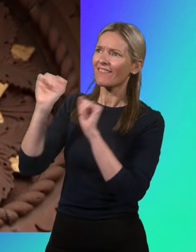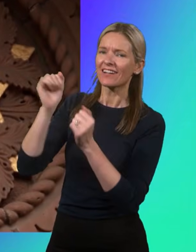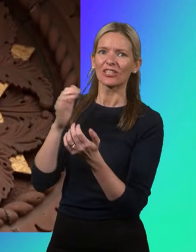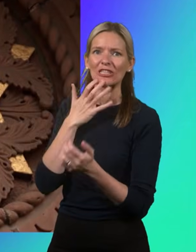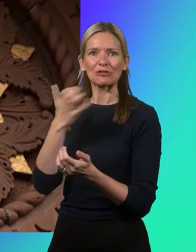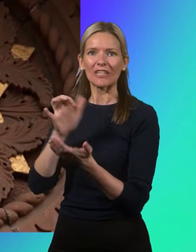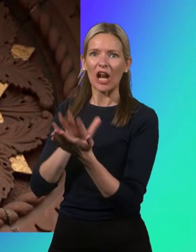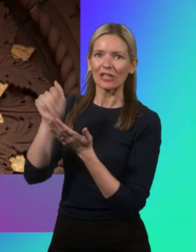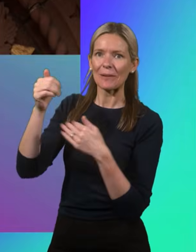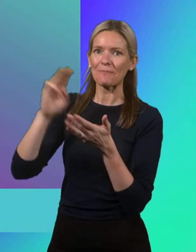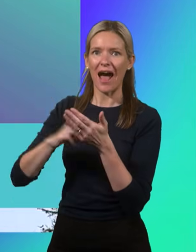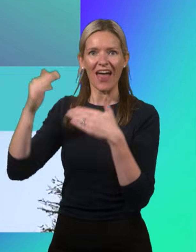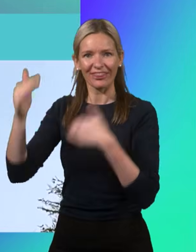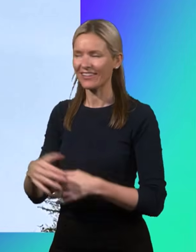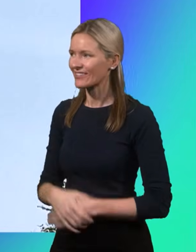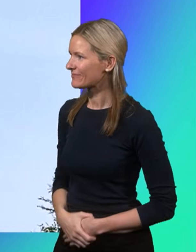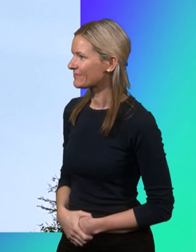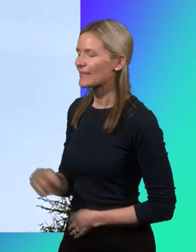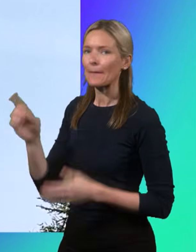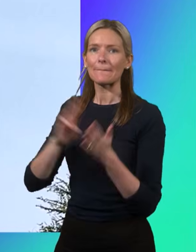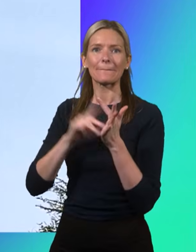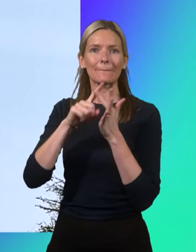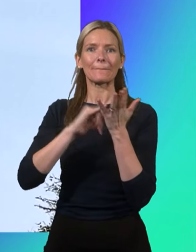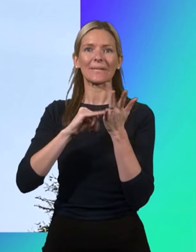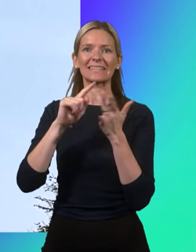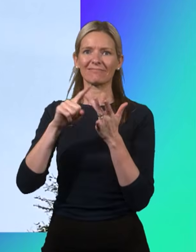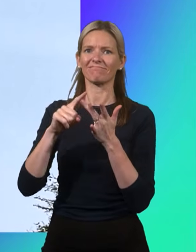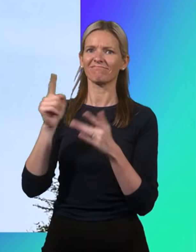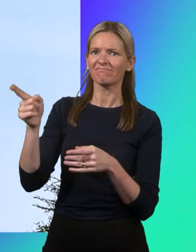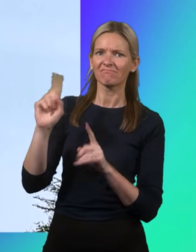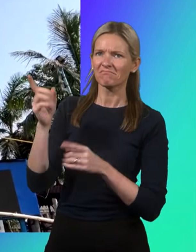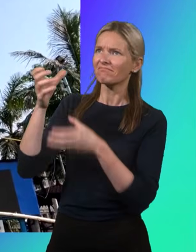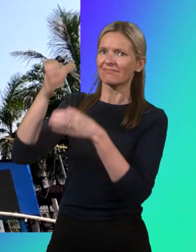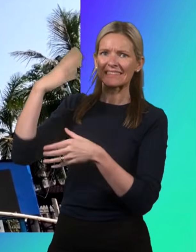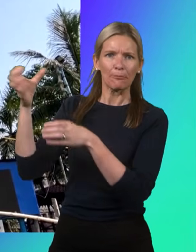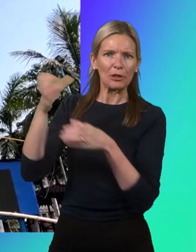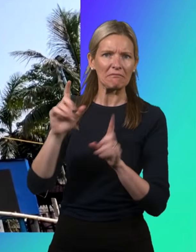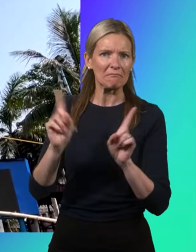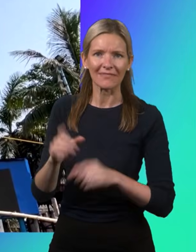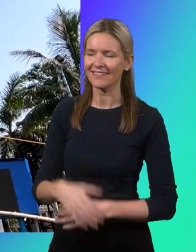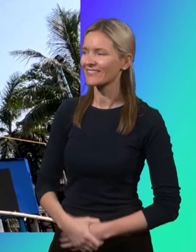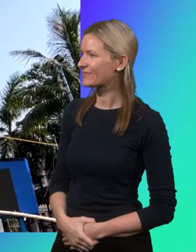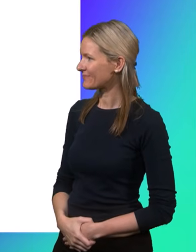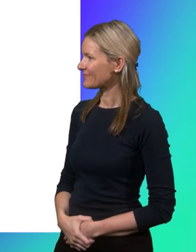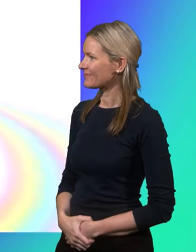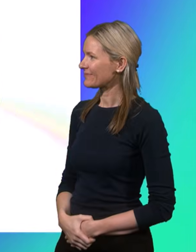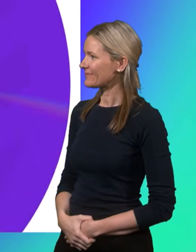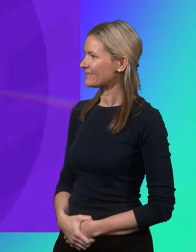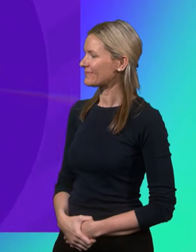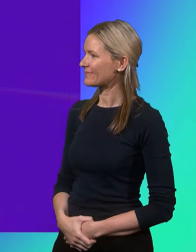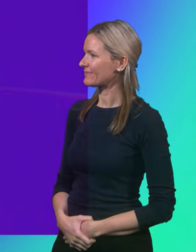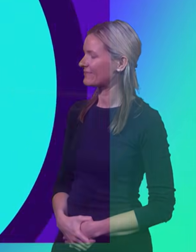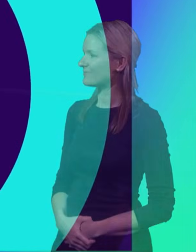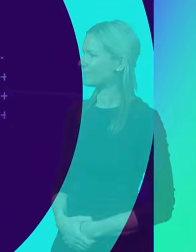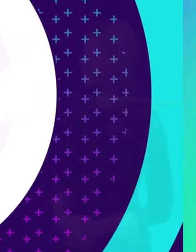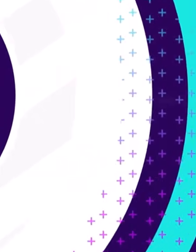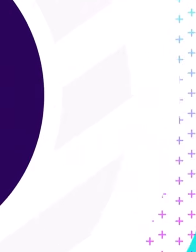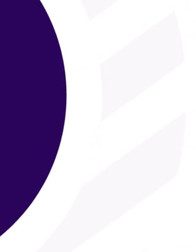about Jewish Culture Month. And why isn't this Messi monument on the move?